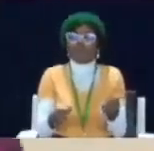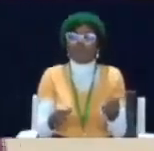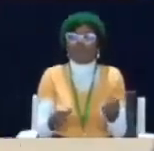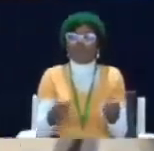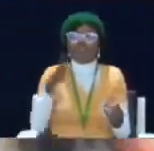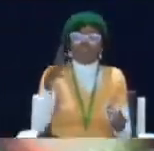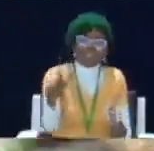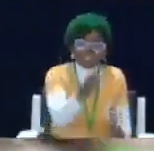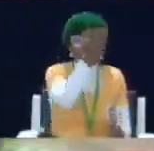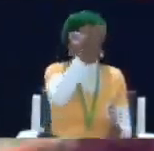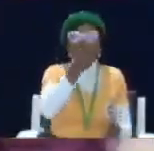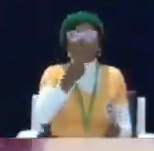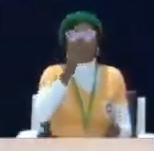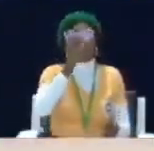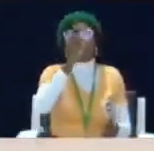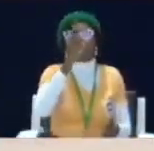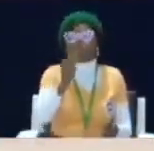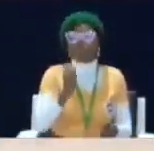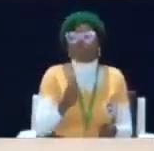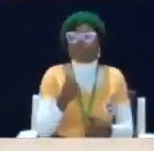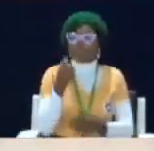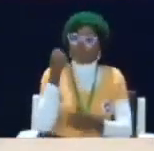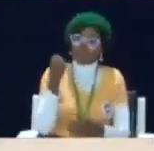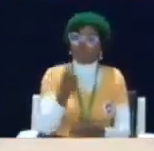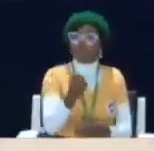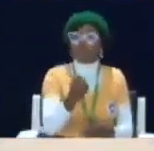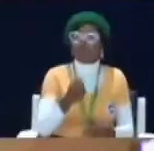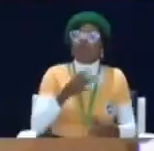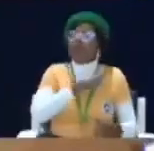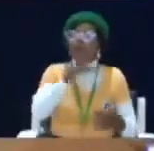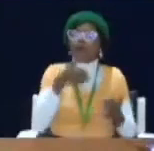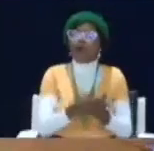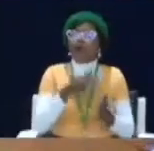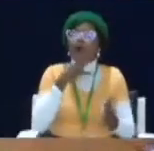Take up your weapon of war and all your tools.